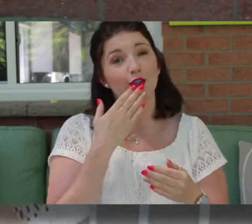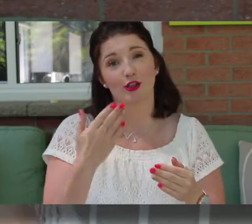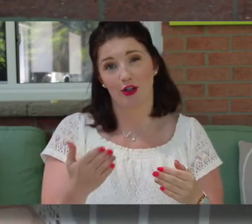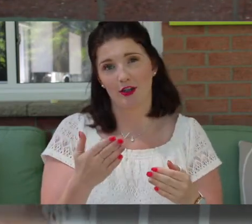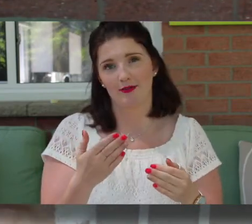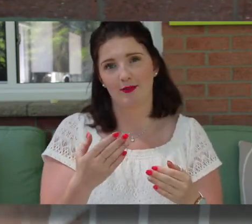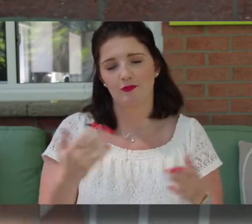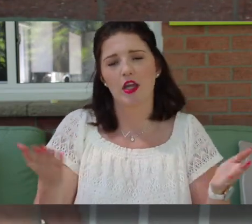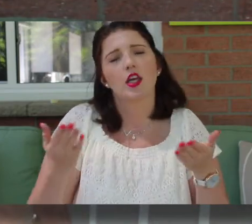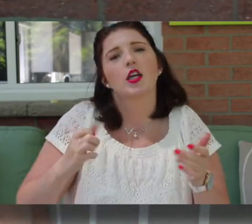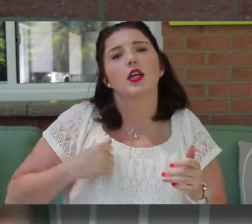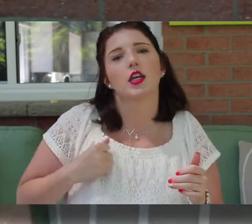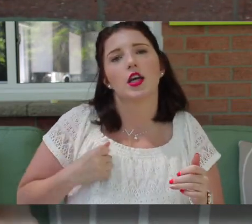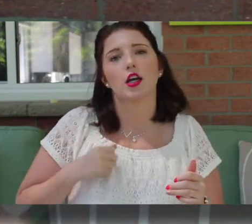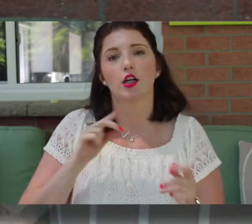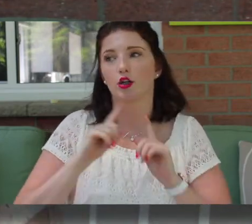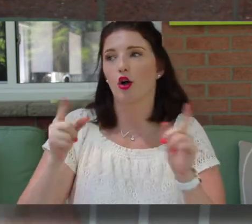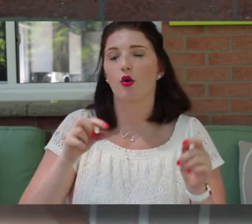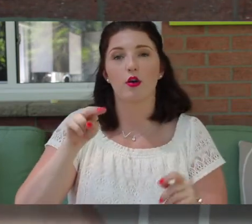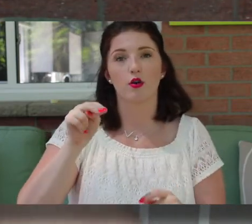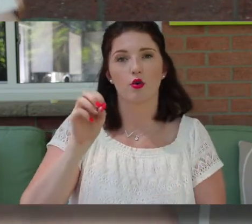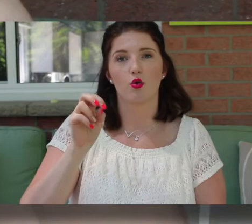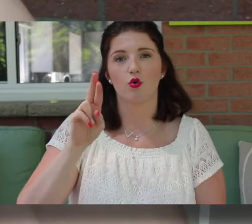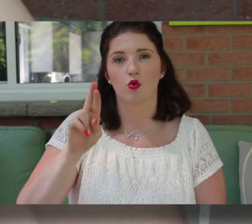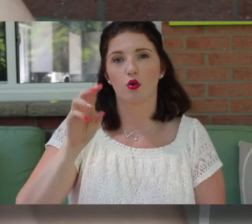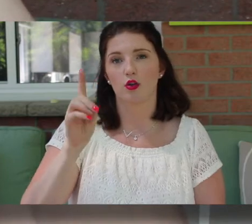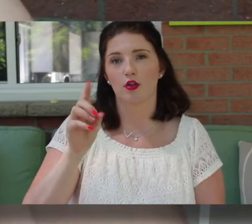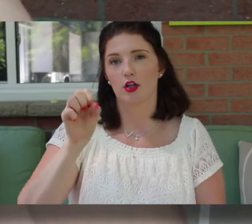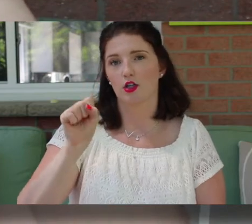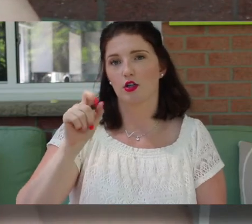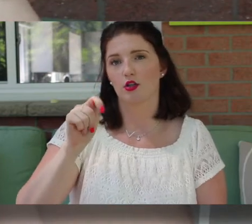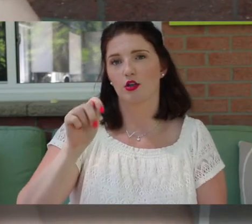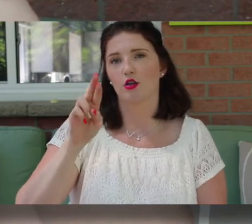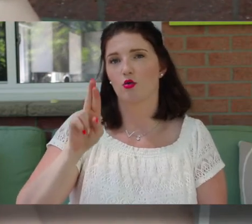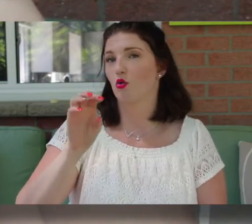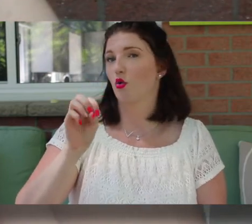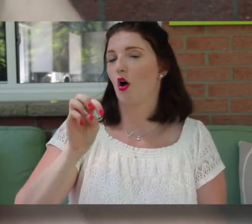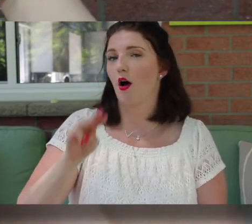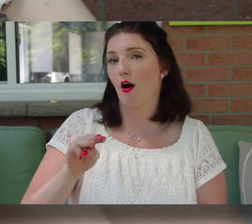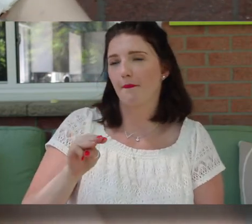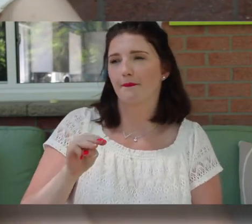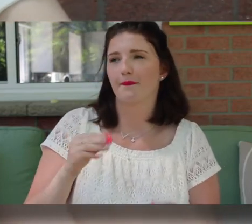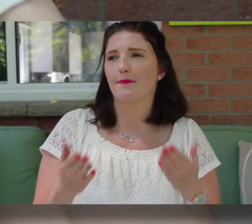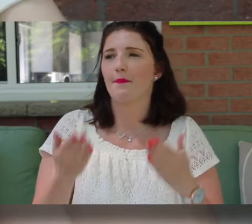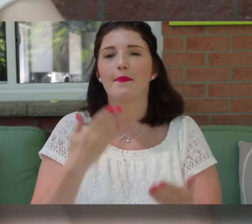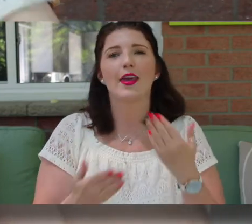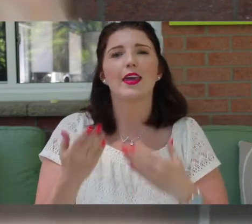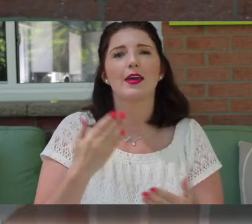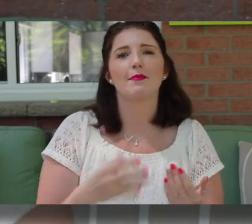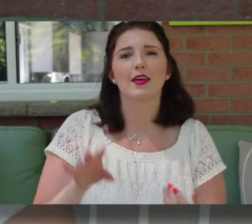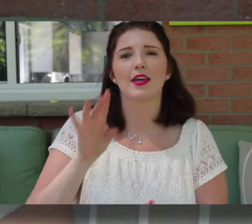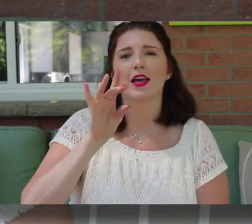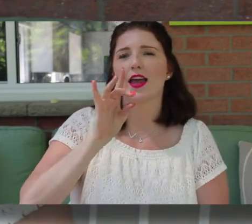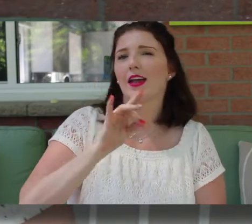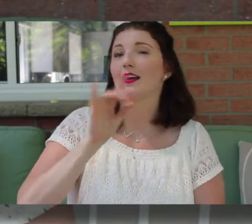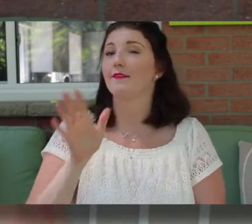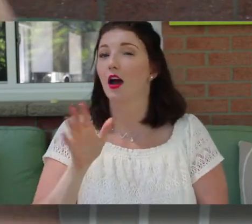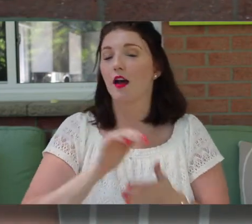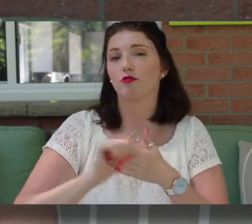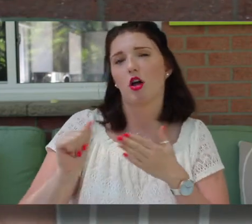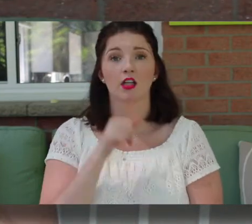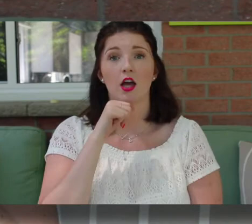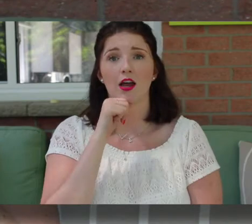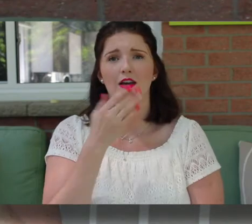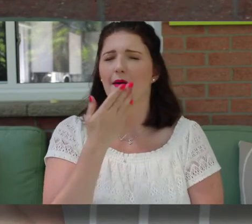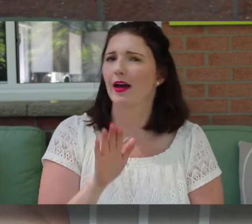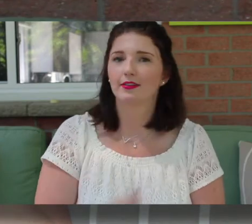can get them. I think they're $85, but I just went to Nordstrom, I picked them up, and I think they are amazing. Probably gonna wear